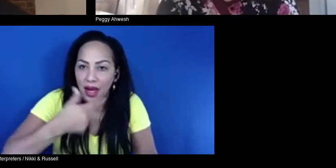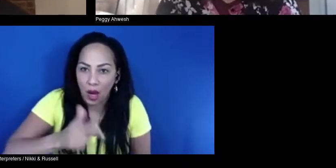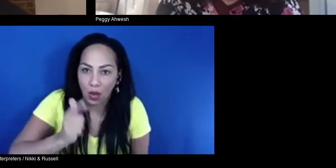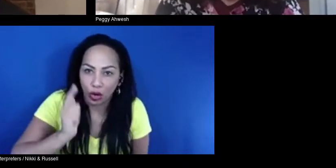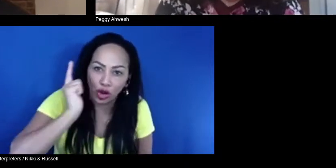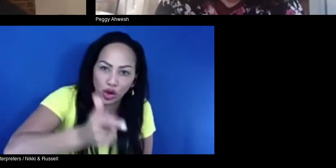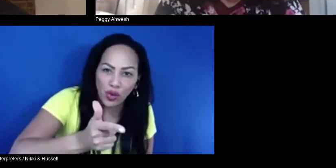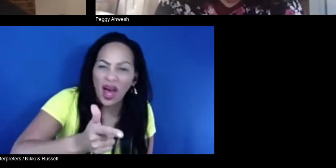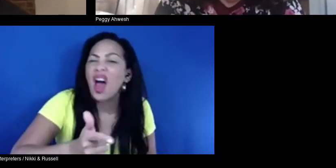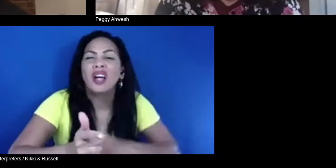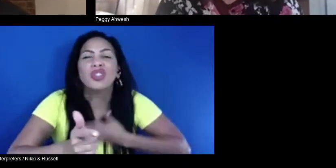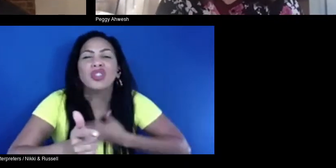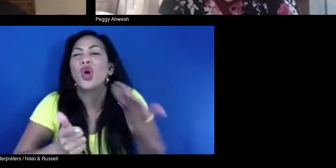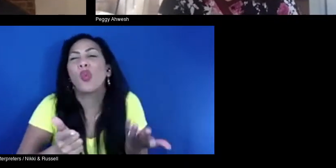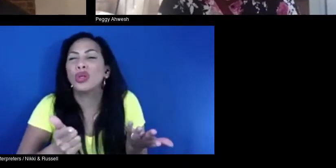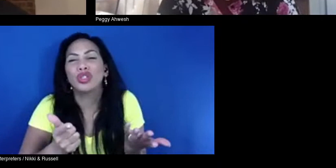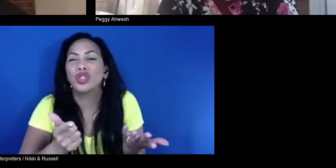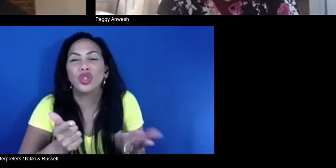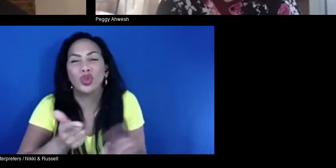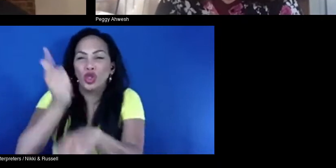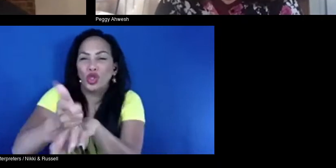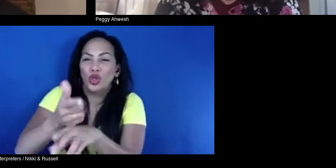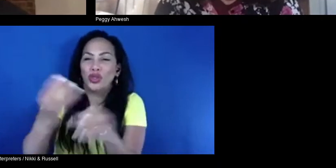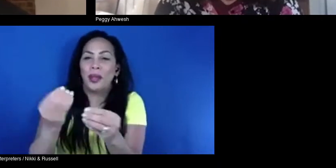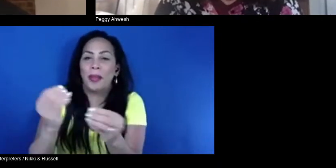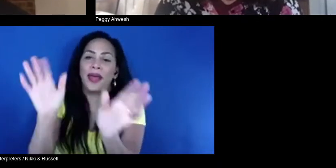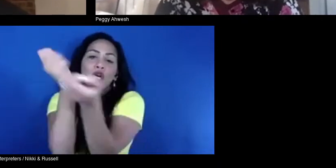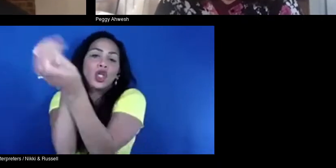utopian or valorized or,